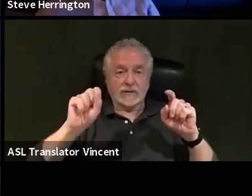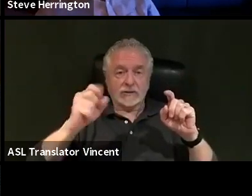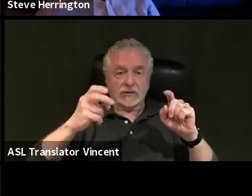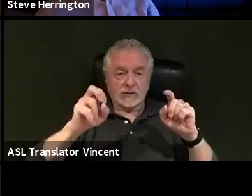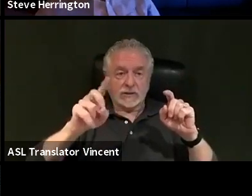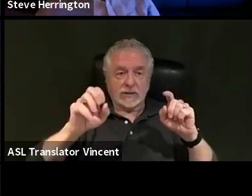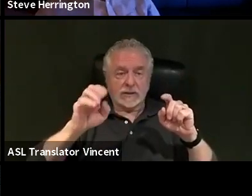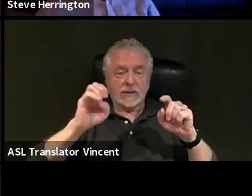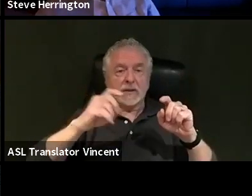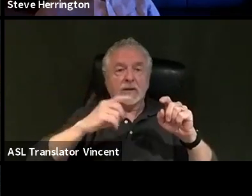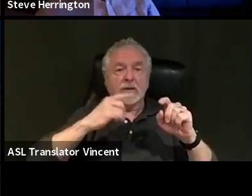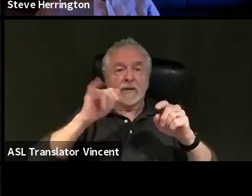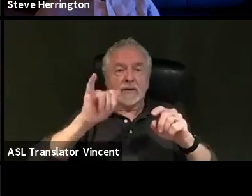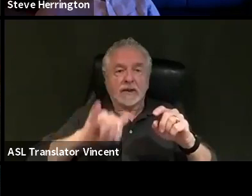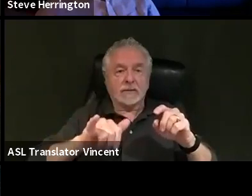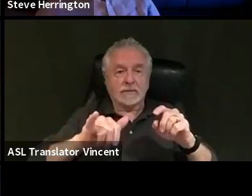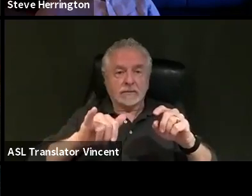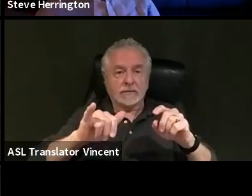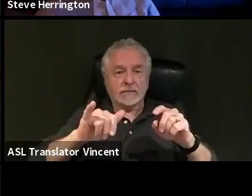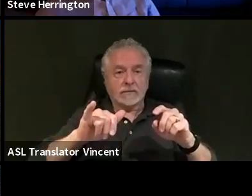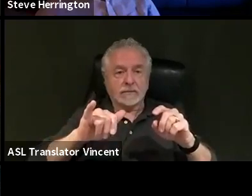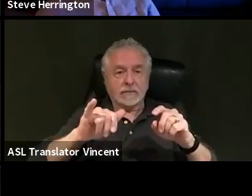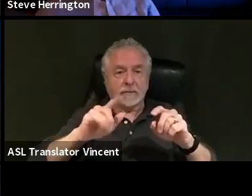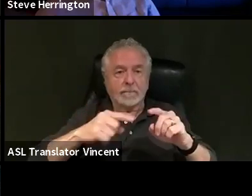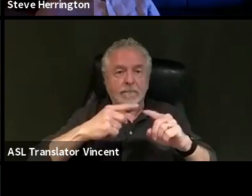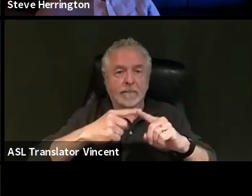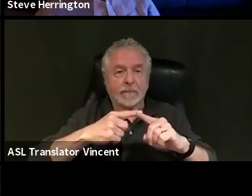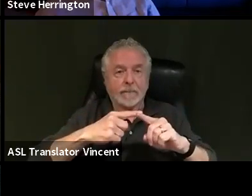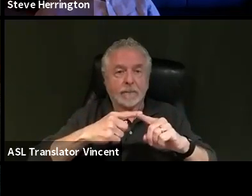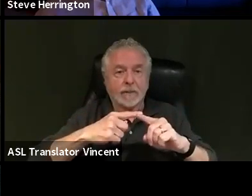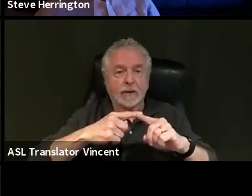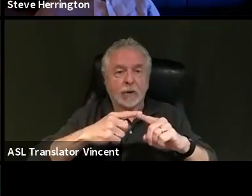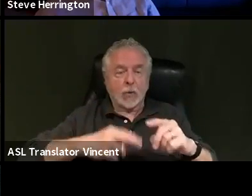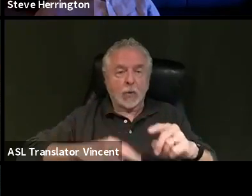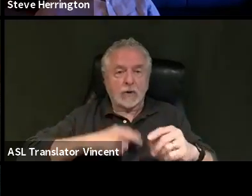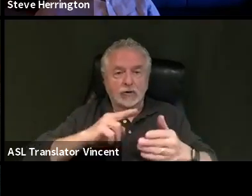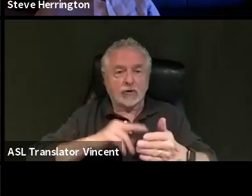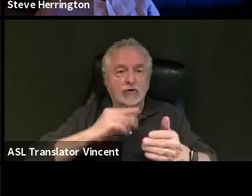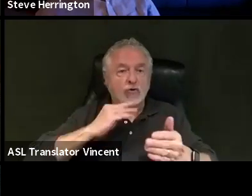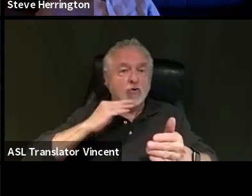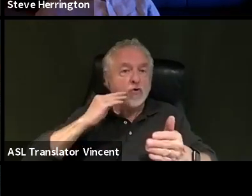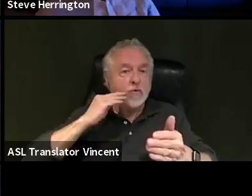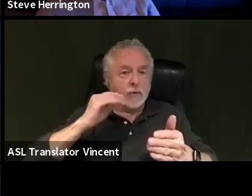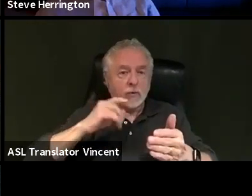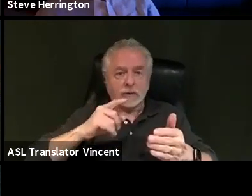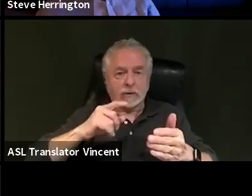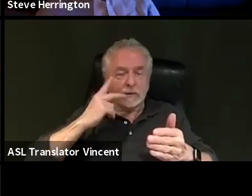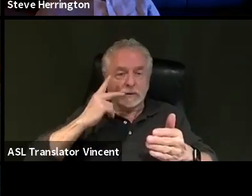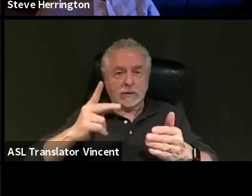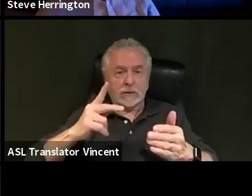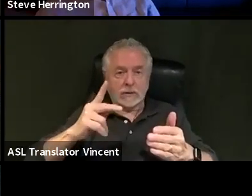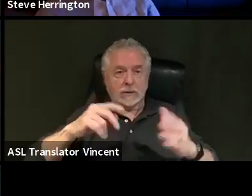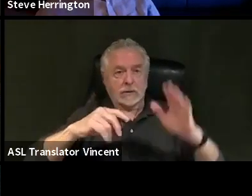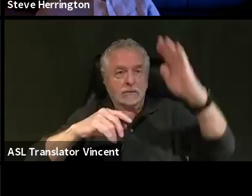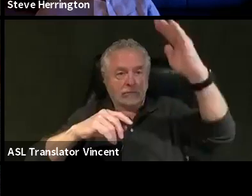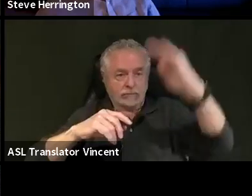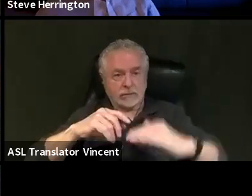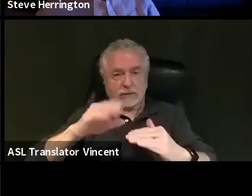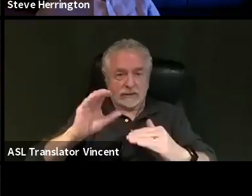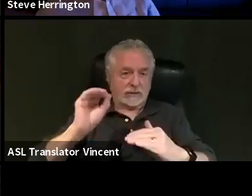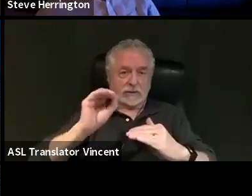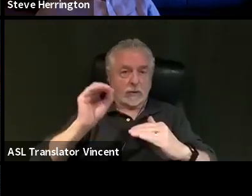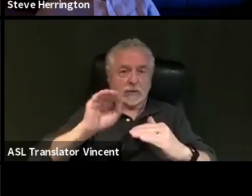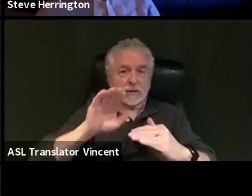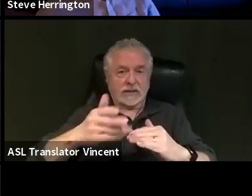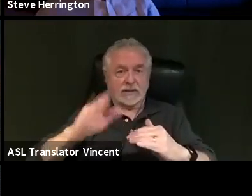showed, particularly with that graph about the residential nursing homes, I mean, we just saw 0 cases and